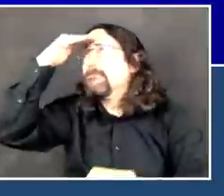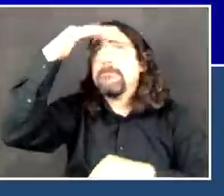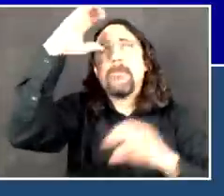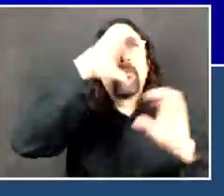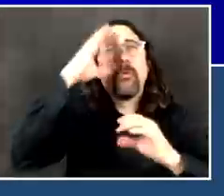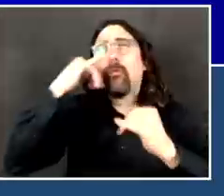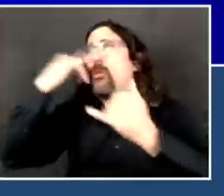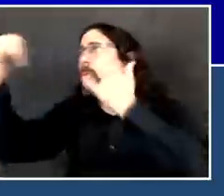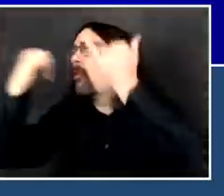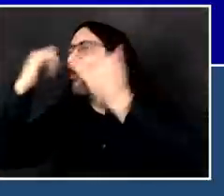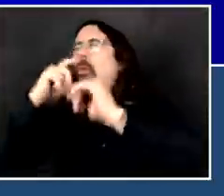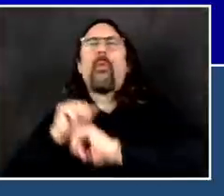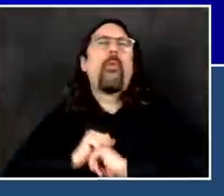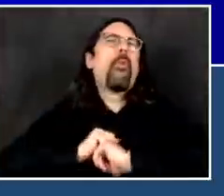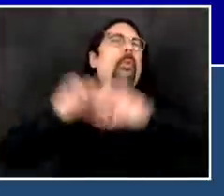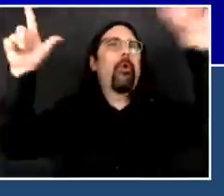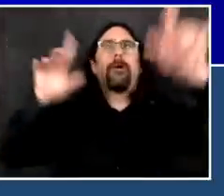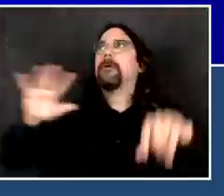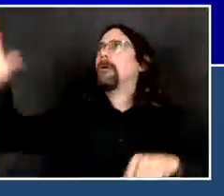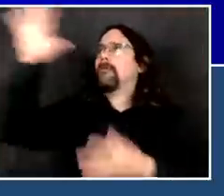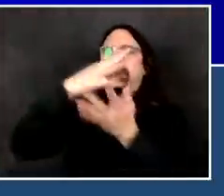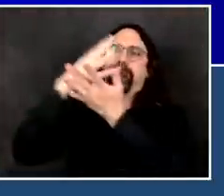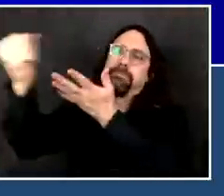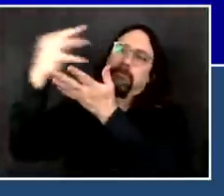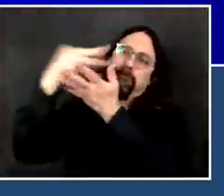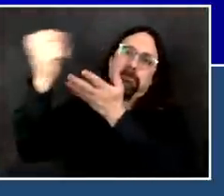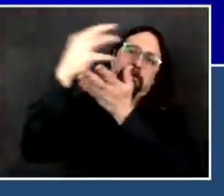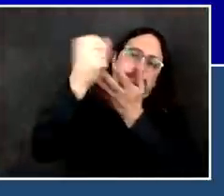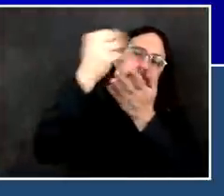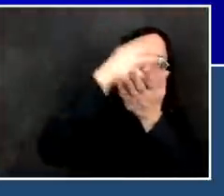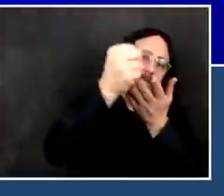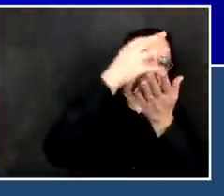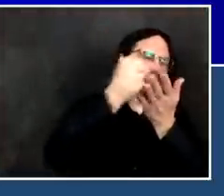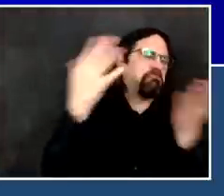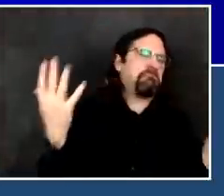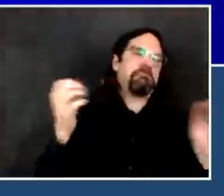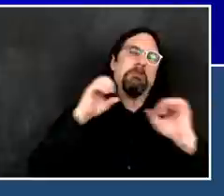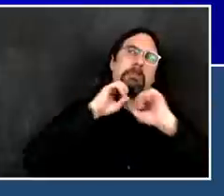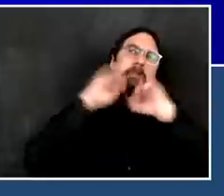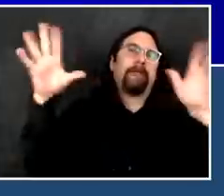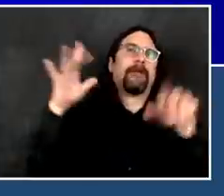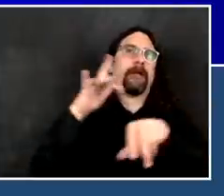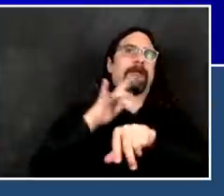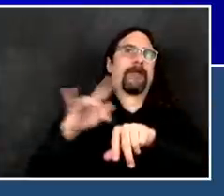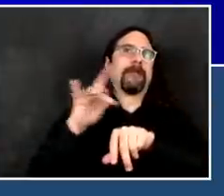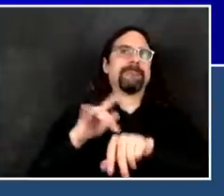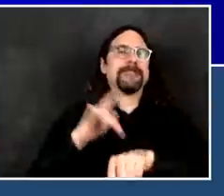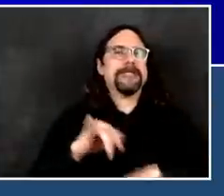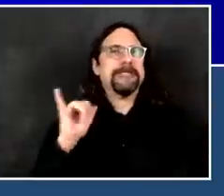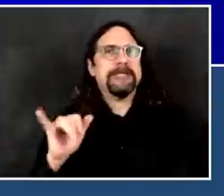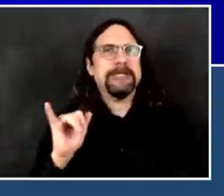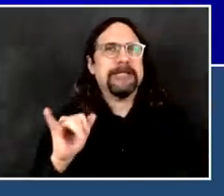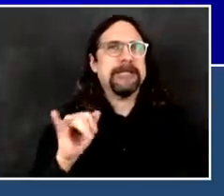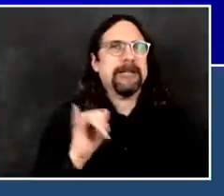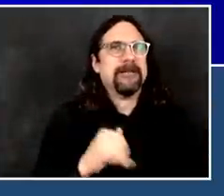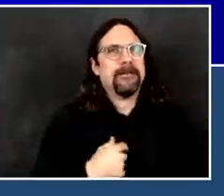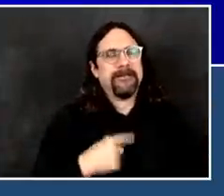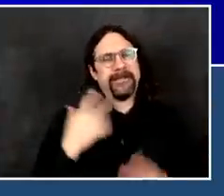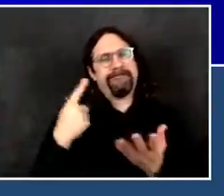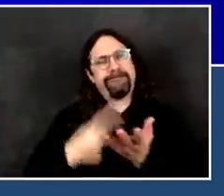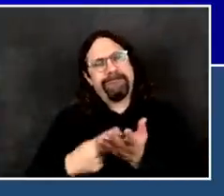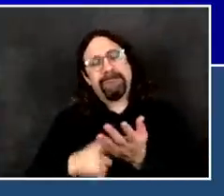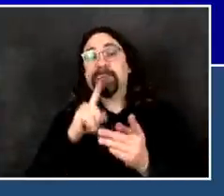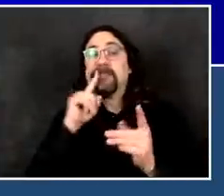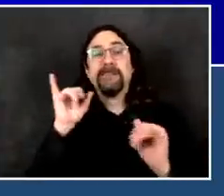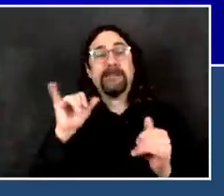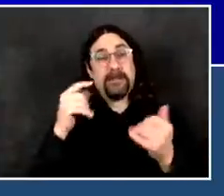But we said, okay, if we can't get the gowns ready-made, can we get the fabric? I mentioned yesterday we worked with the White House, particularly with Peter Navarro and his